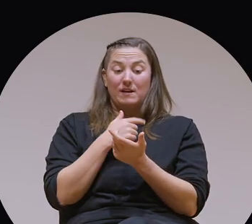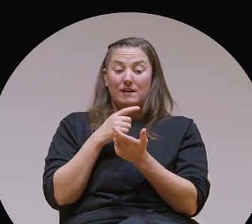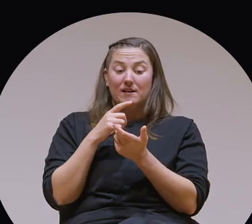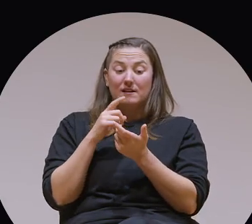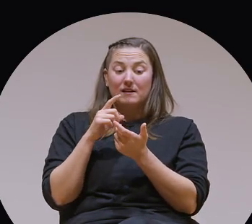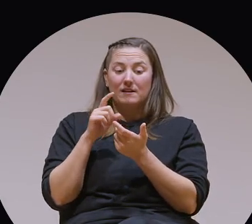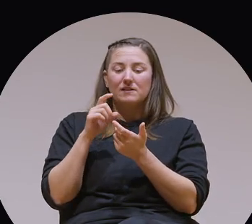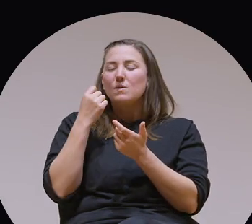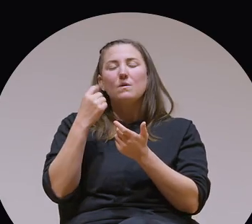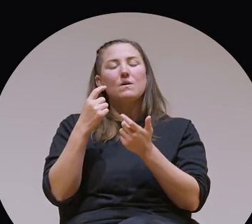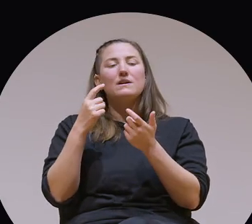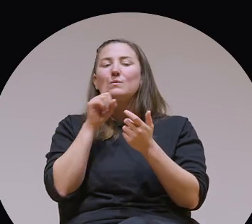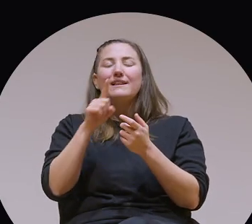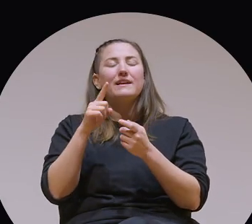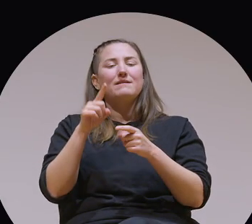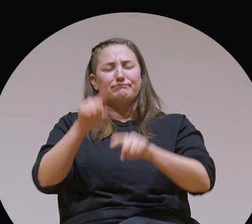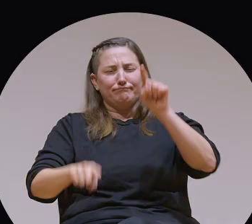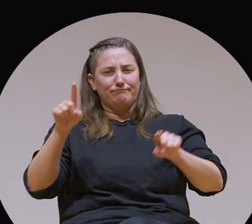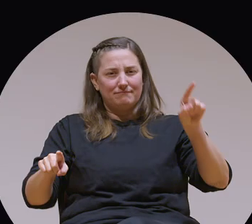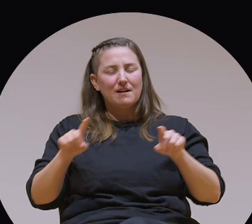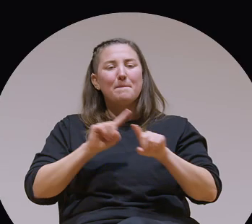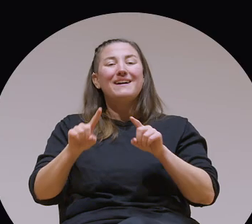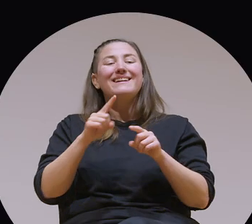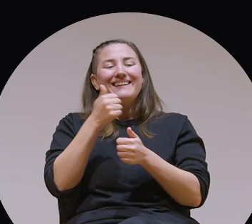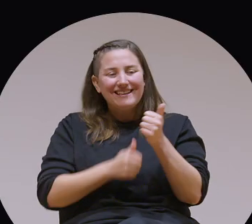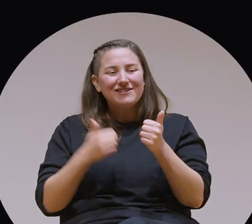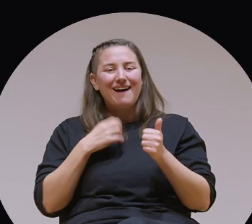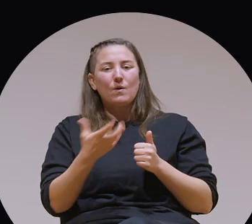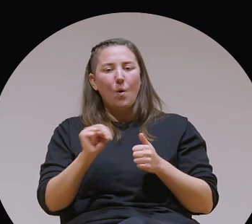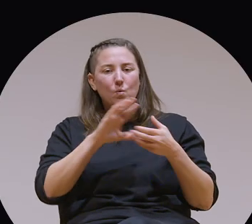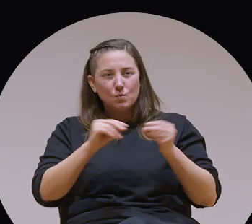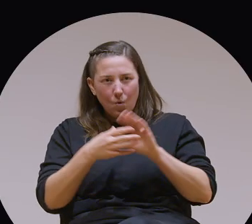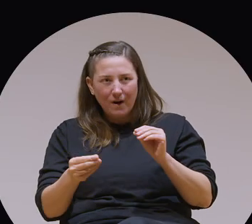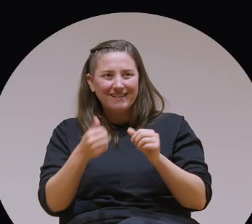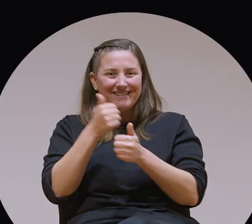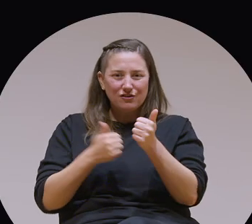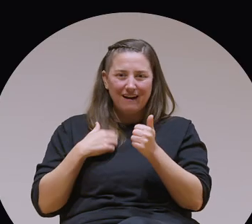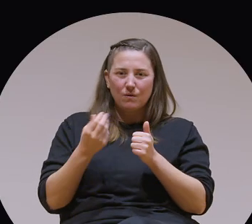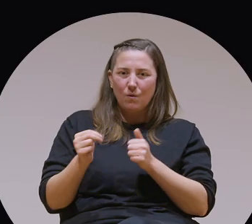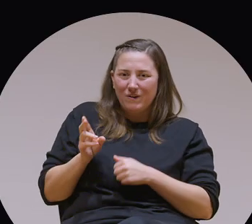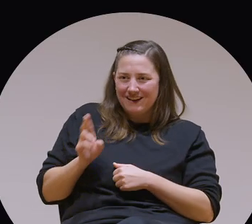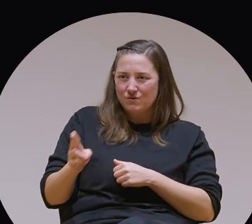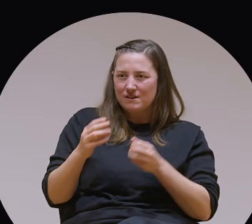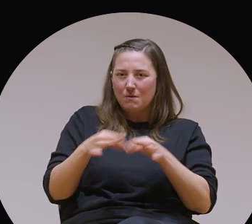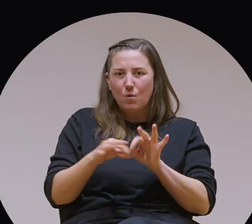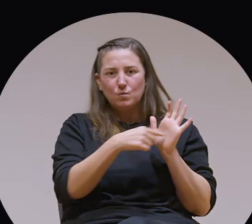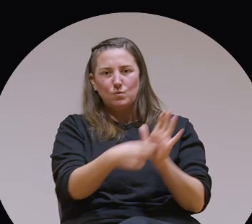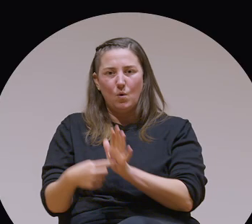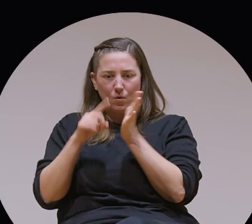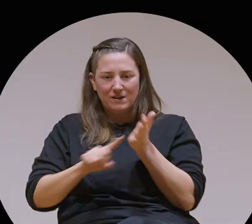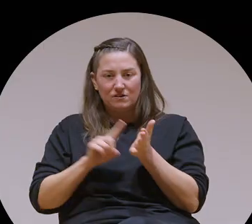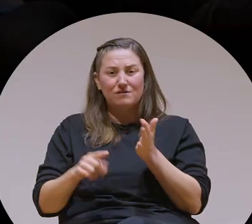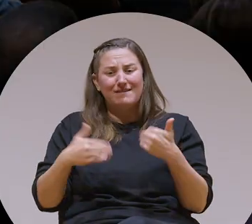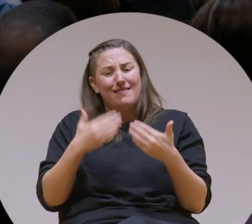old masters, as to antiquities. It's all about trying to tell a story and all about trying to acknowledge the past. Thank you